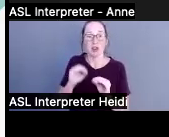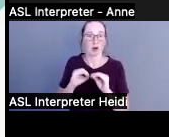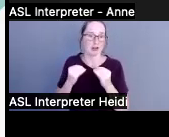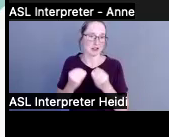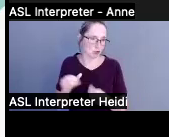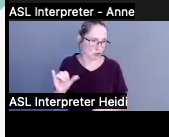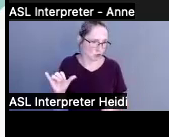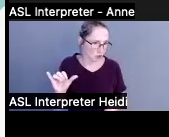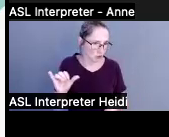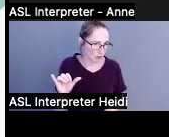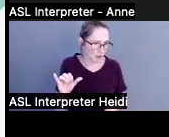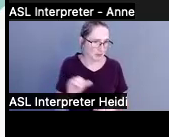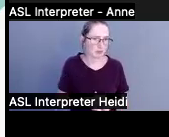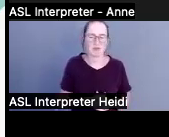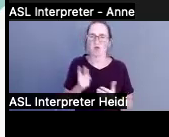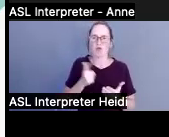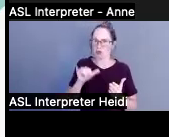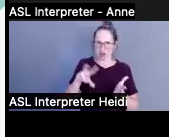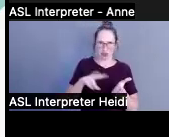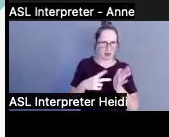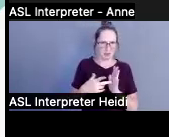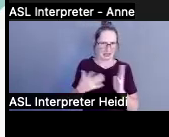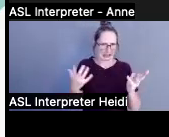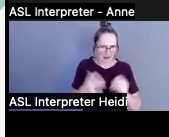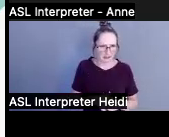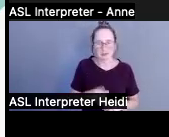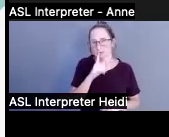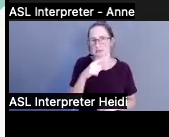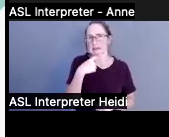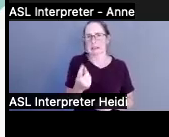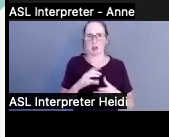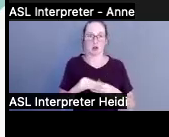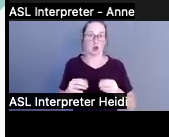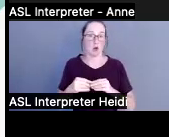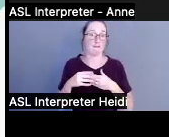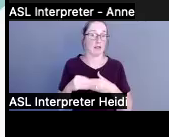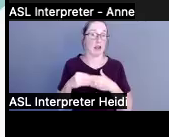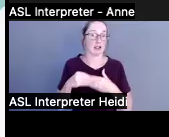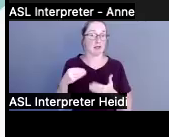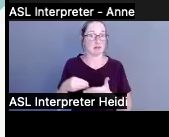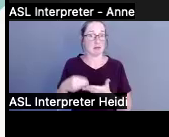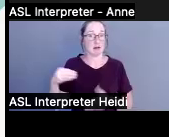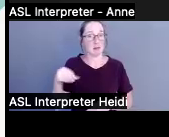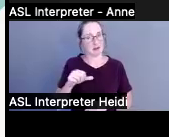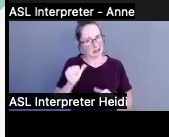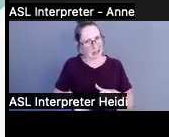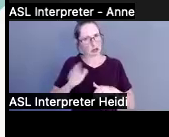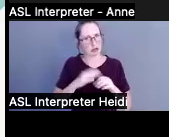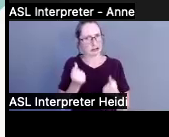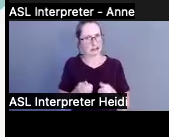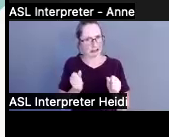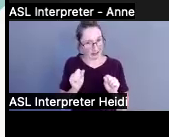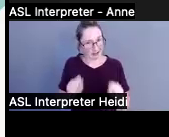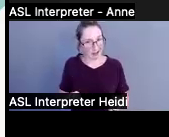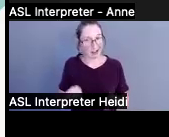organization. And so what does that mean? It really tells the story that flexible funding can increase safety,